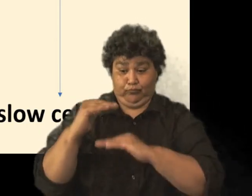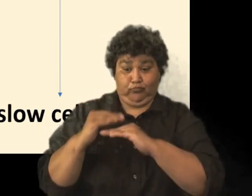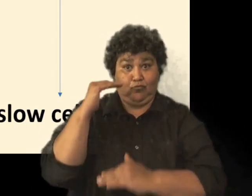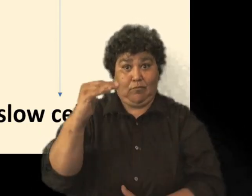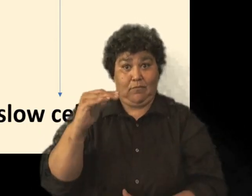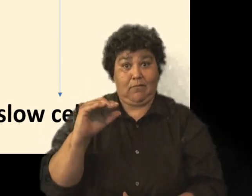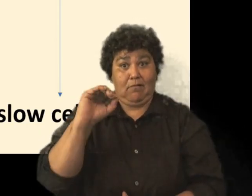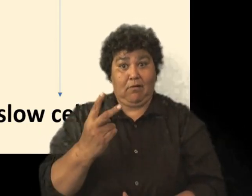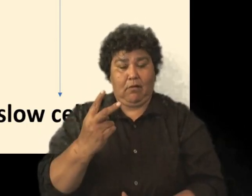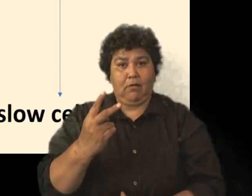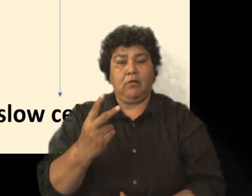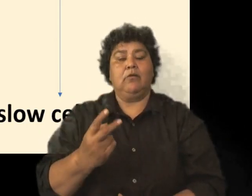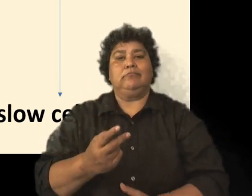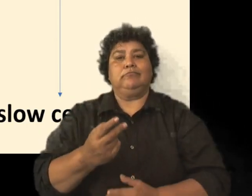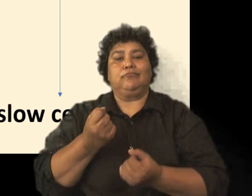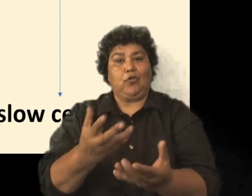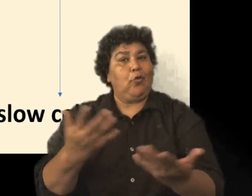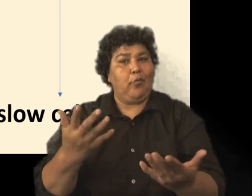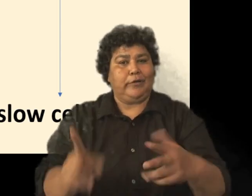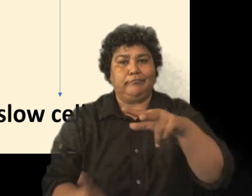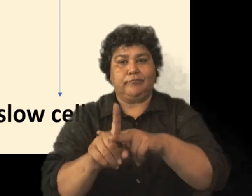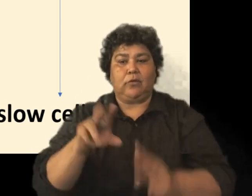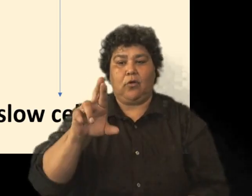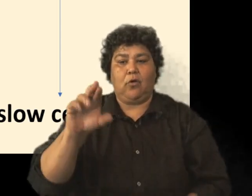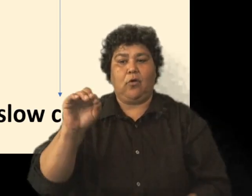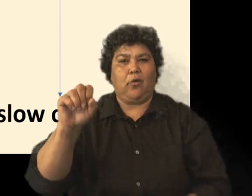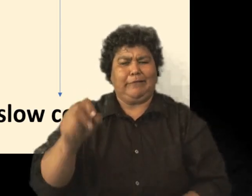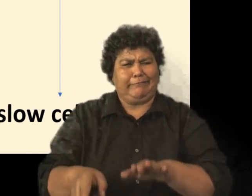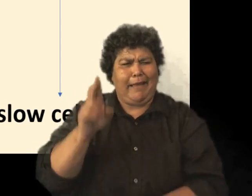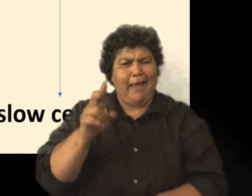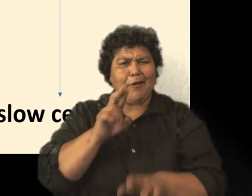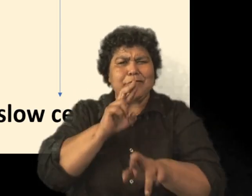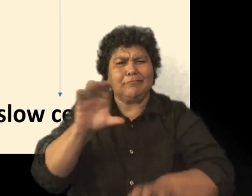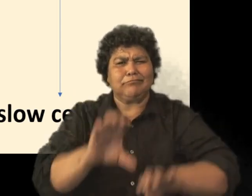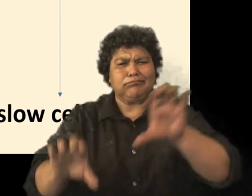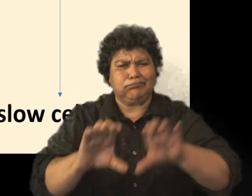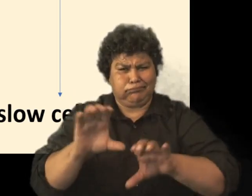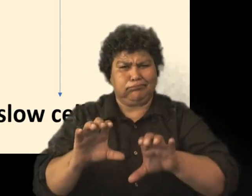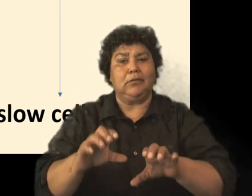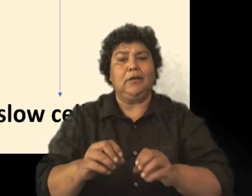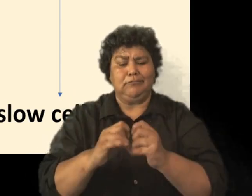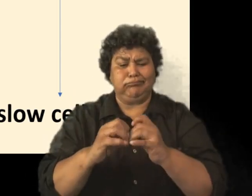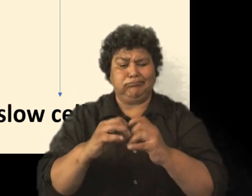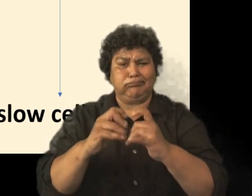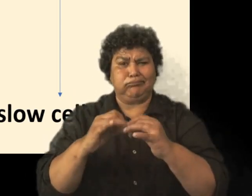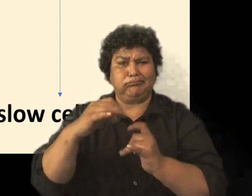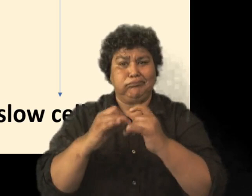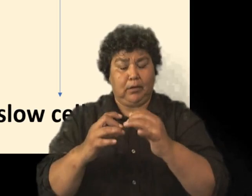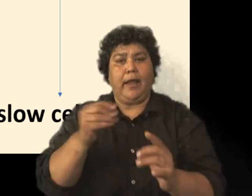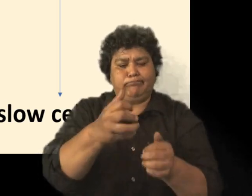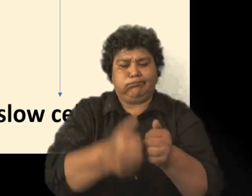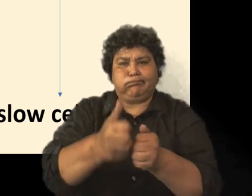creates reactive oxygen species, which are highly reactive substances that damage critical components of the